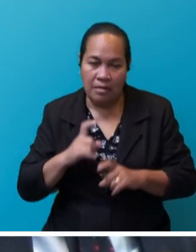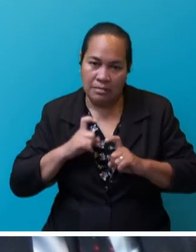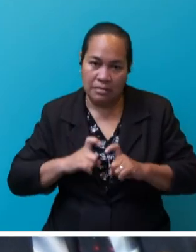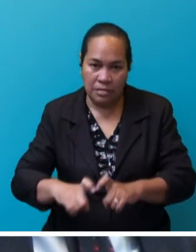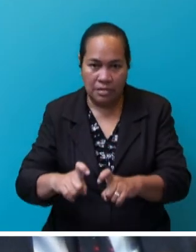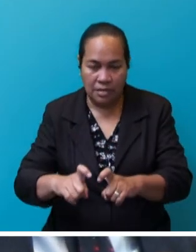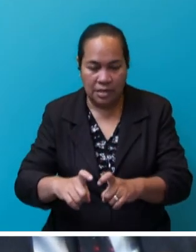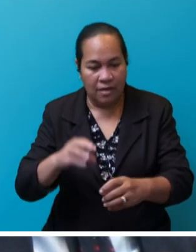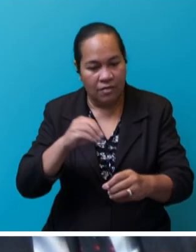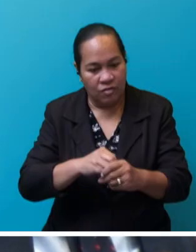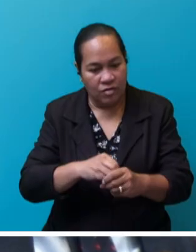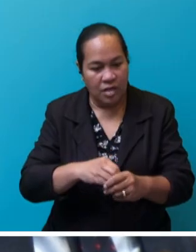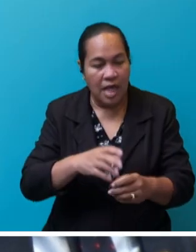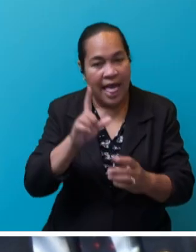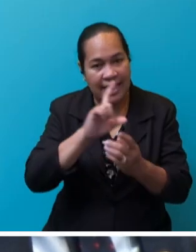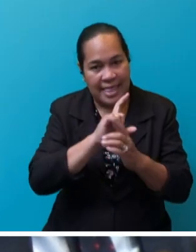and Empowerment Calendar.